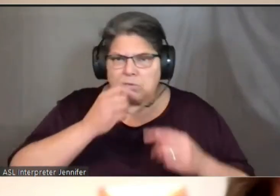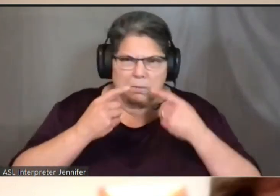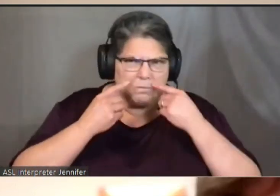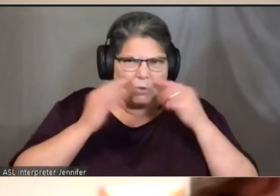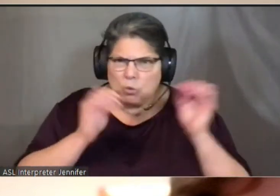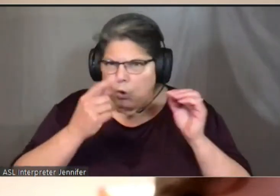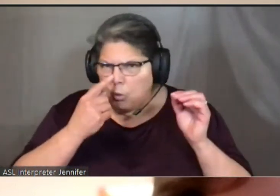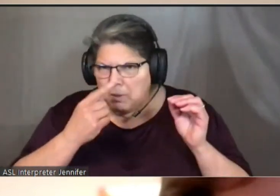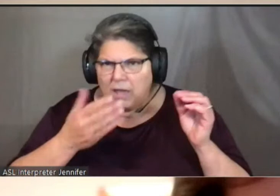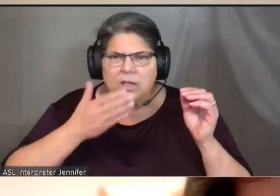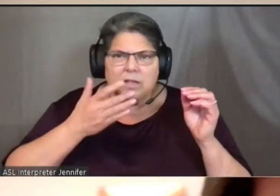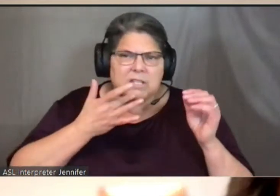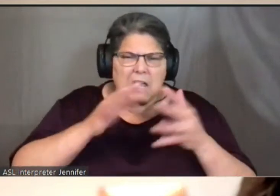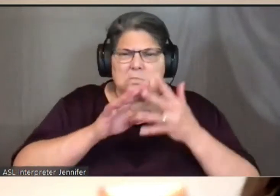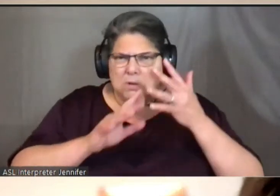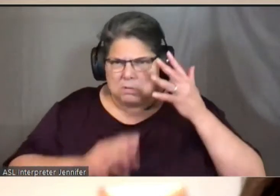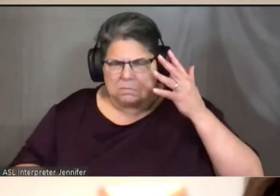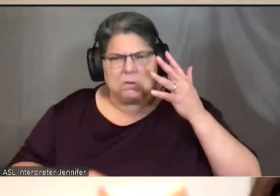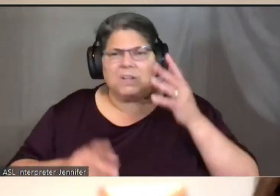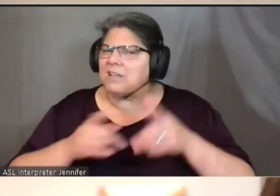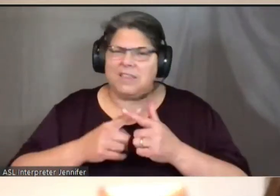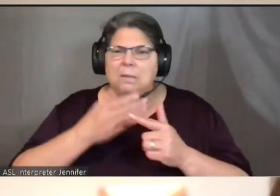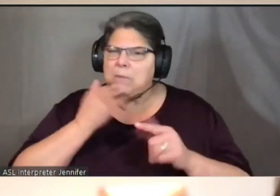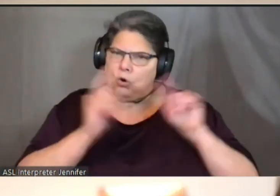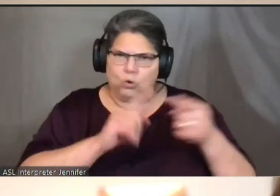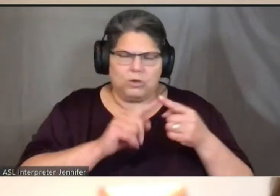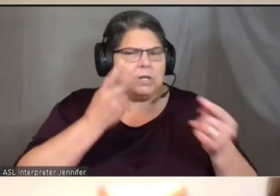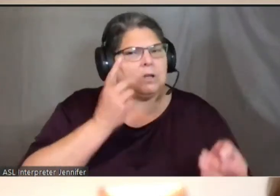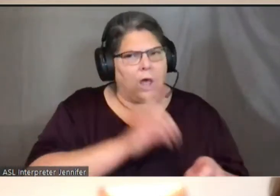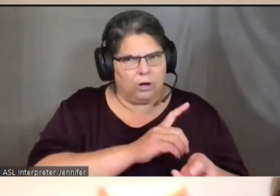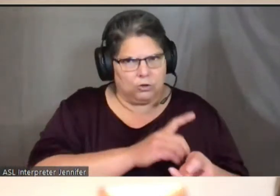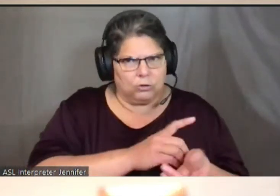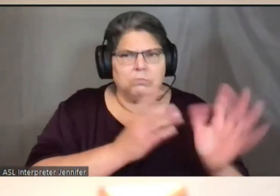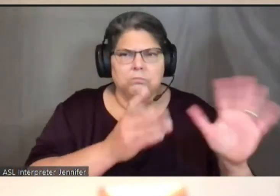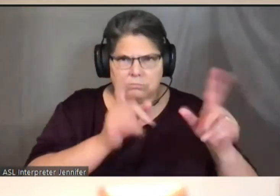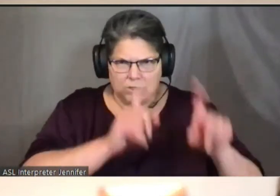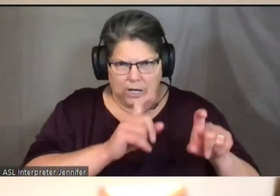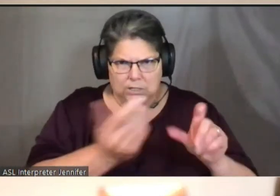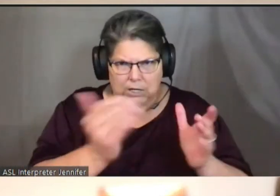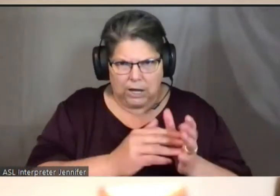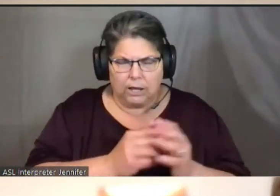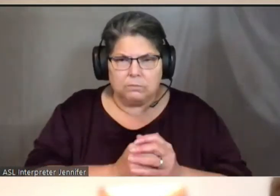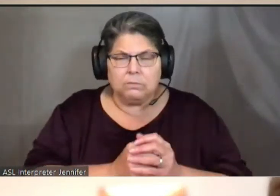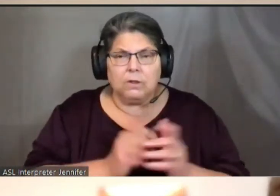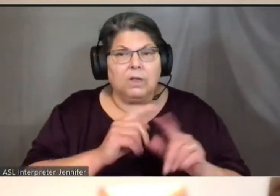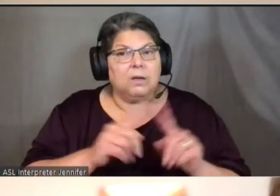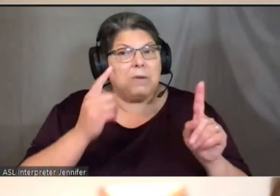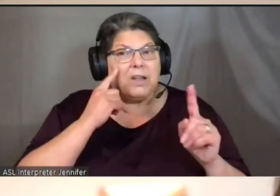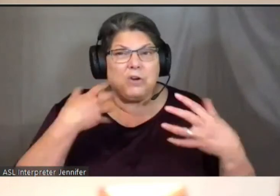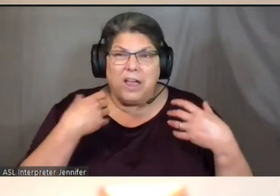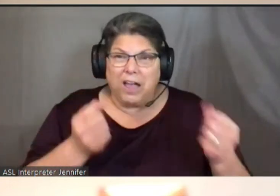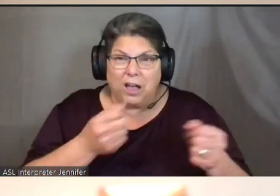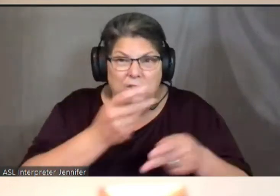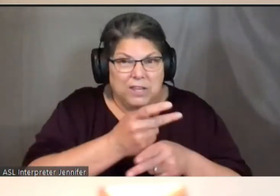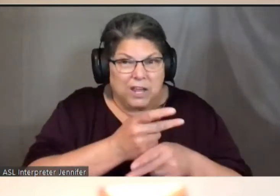provider and test. This does not apply to those in healthcare settings or other